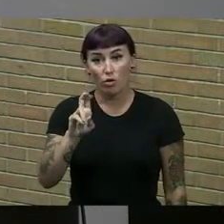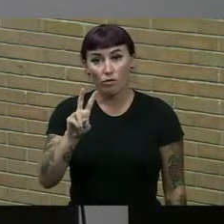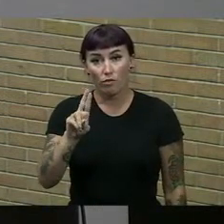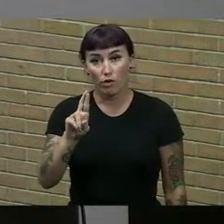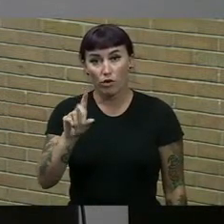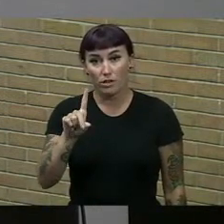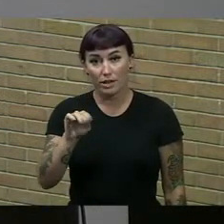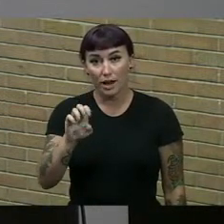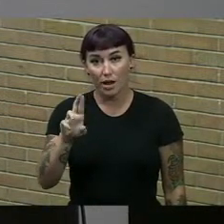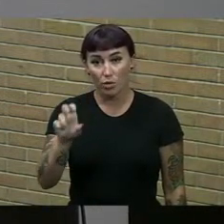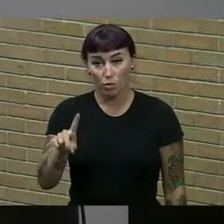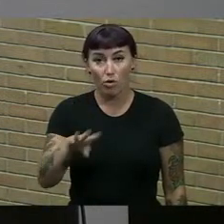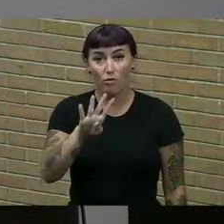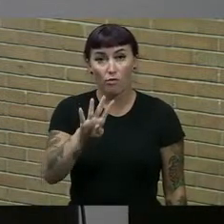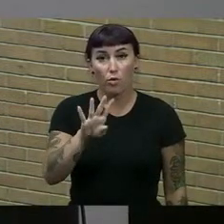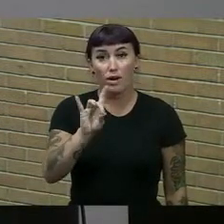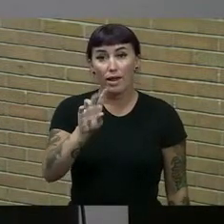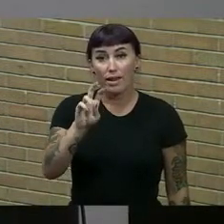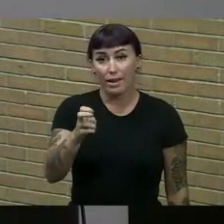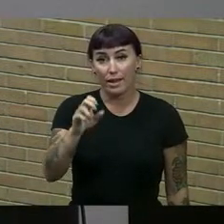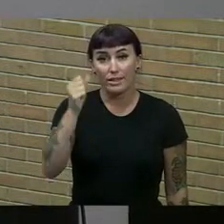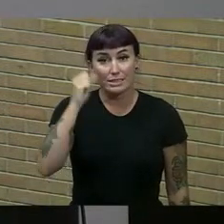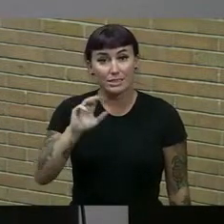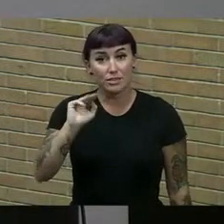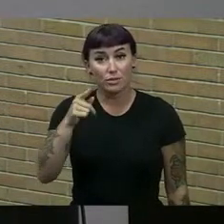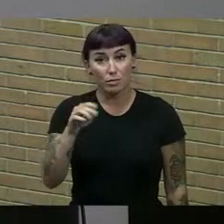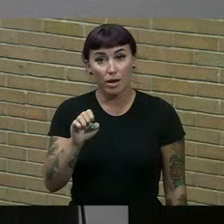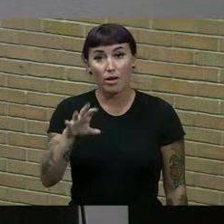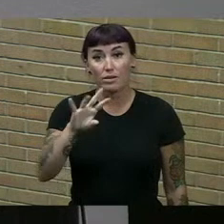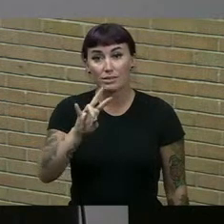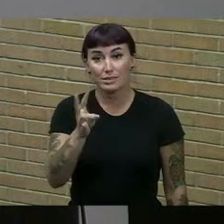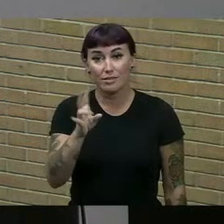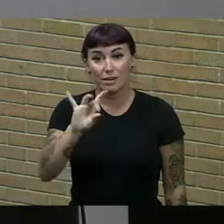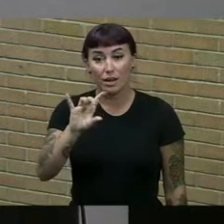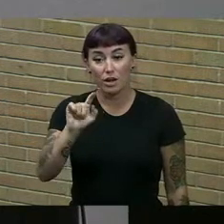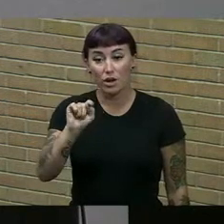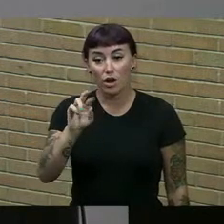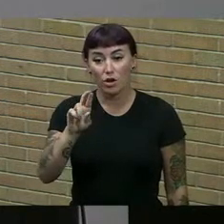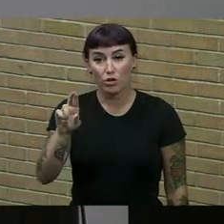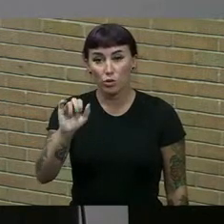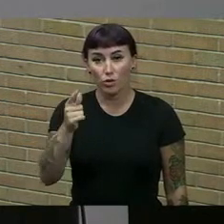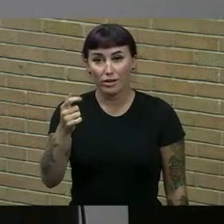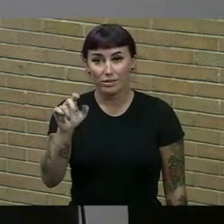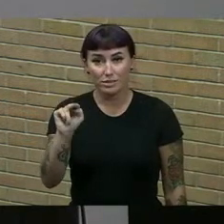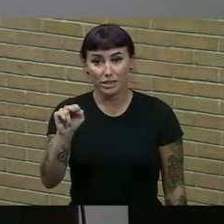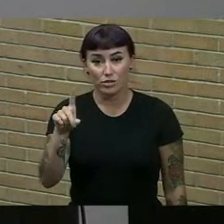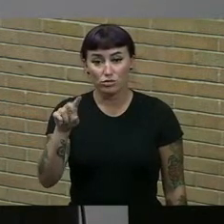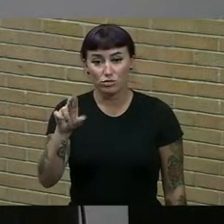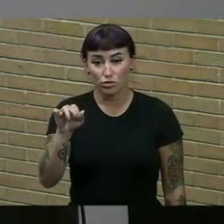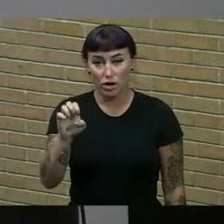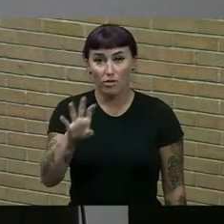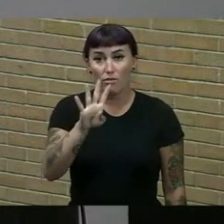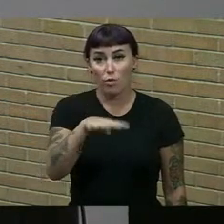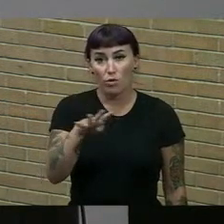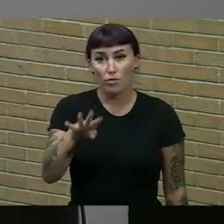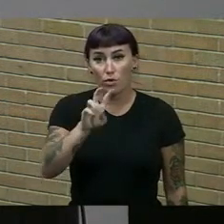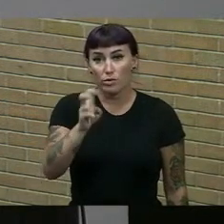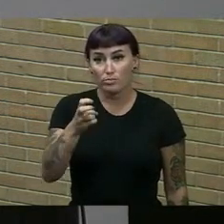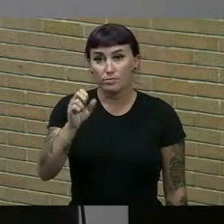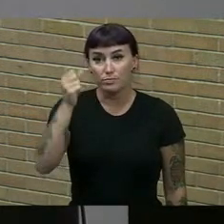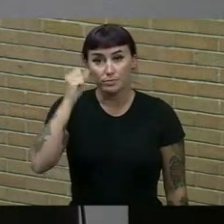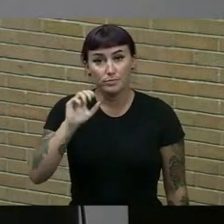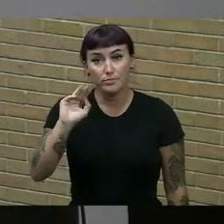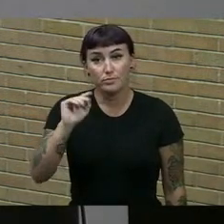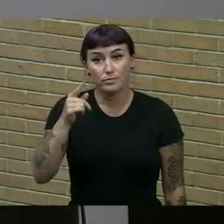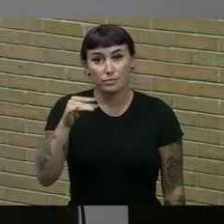a 48-inch silver maple at 78 Torrington Drive, and a 44-inch silver maple at